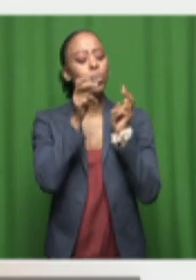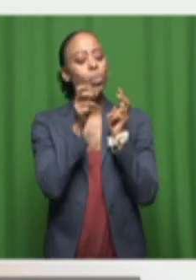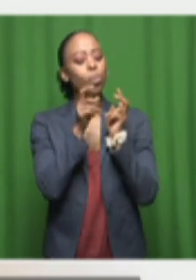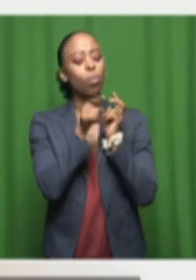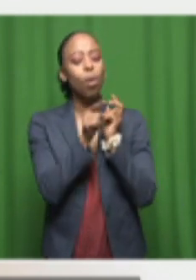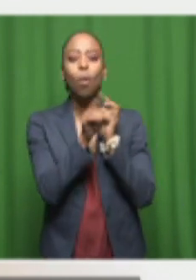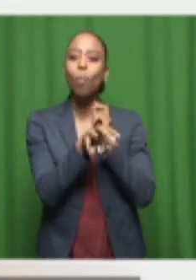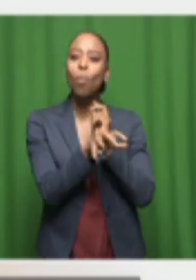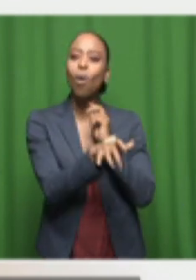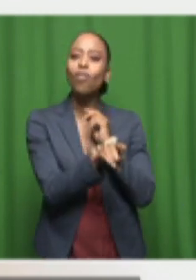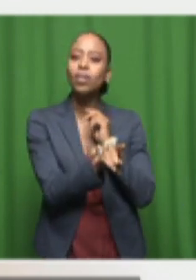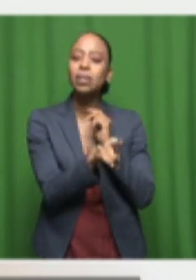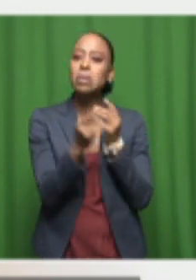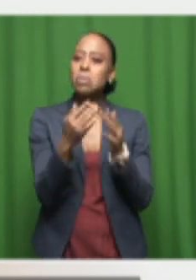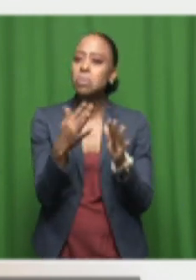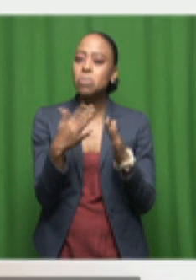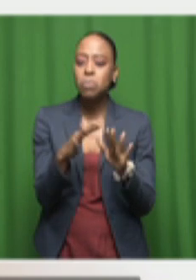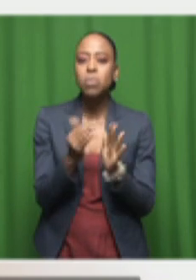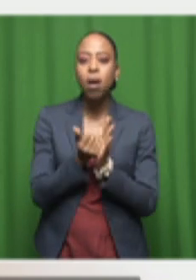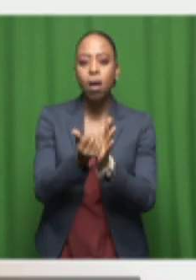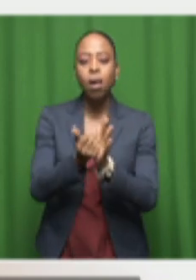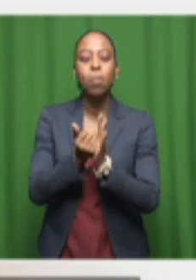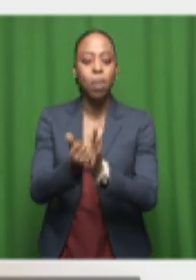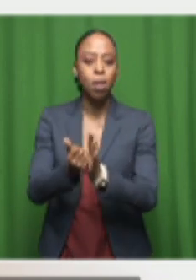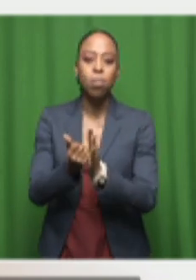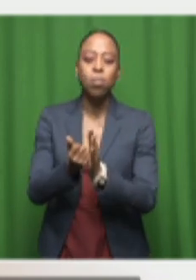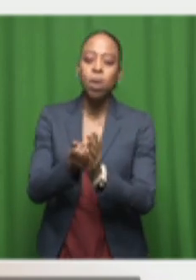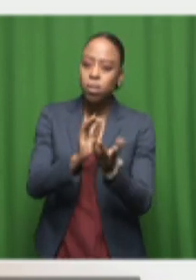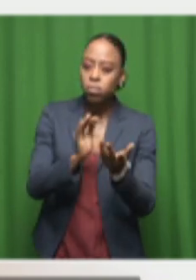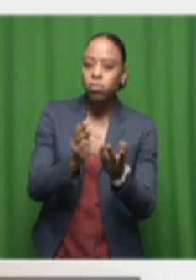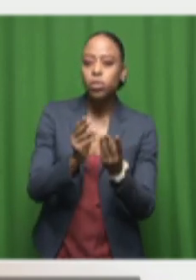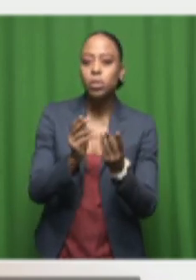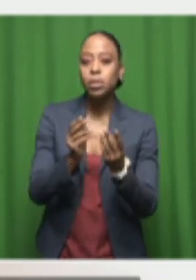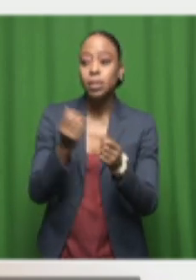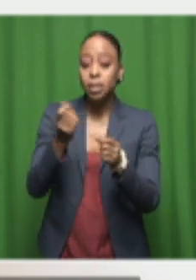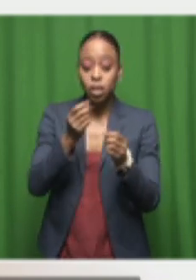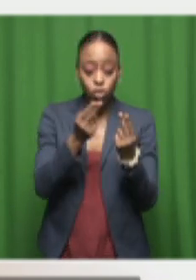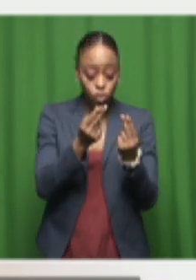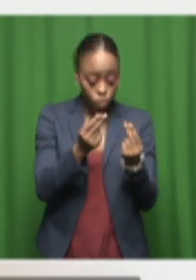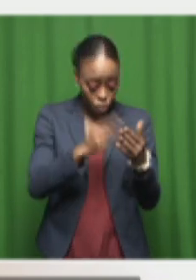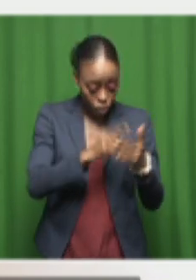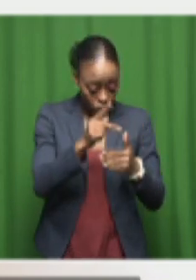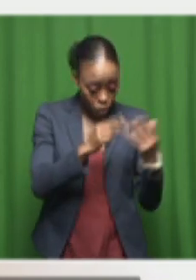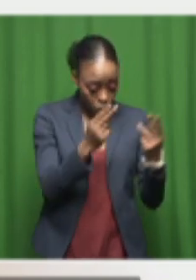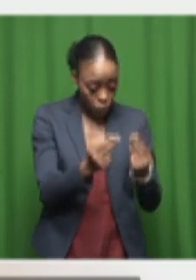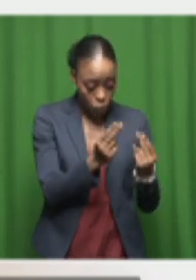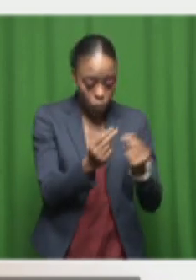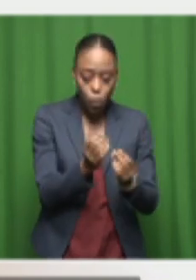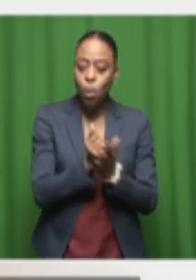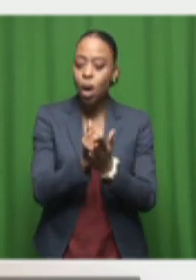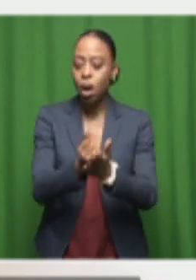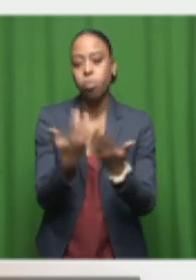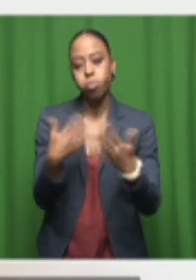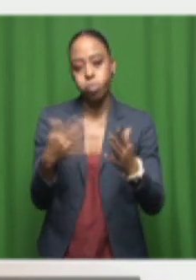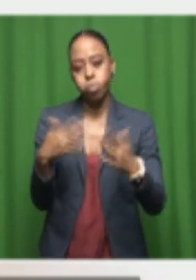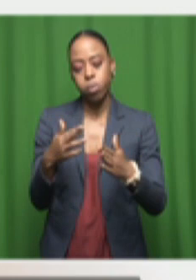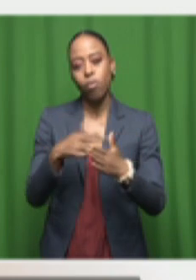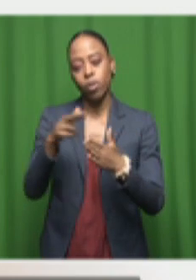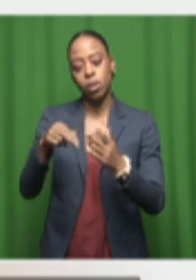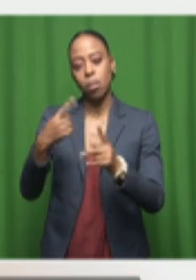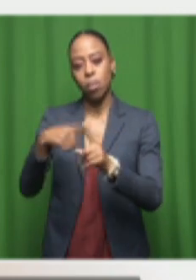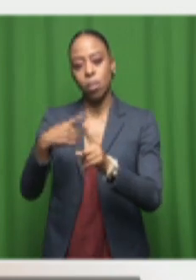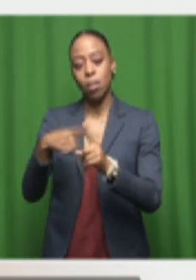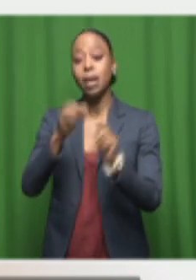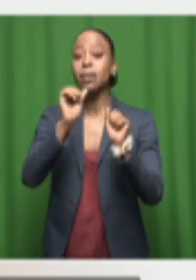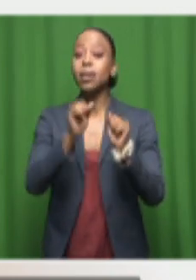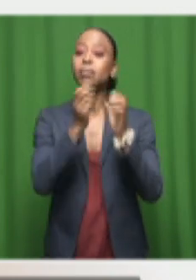province has been very proactive and has been very effective. Although we have got this high proportion of people